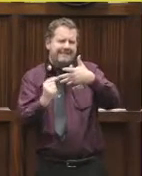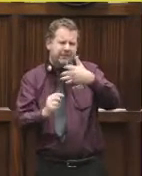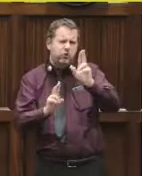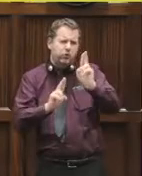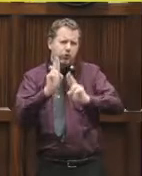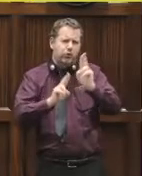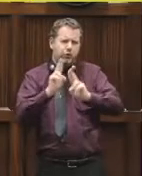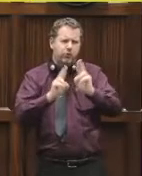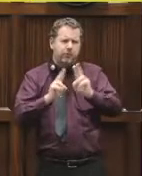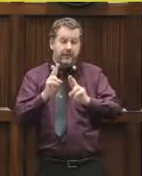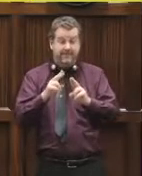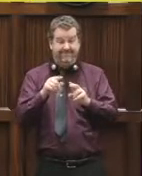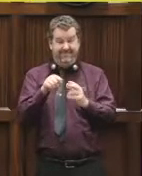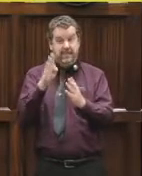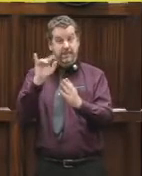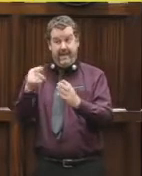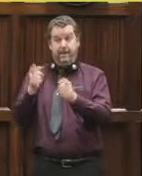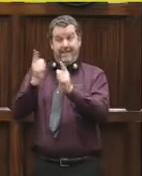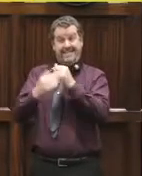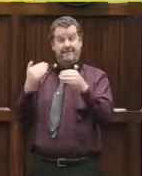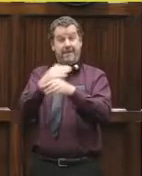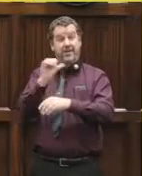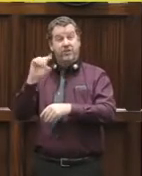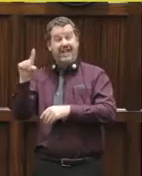passed by the Seanad. And these